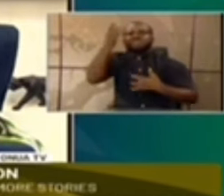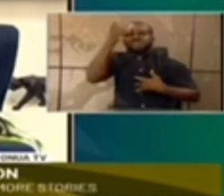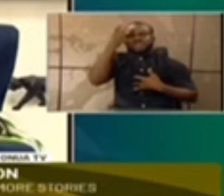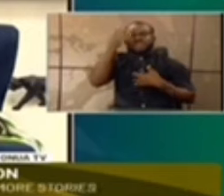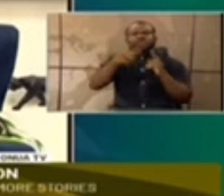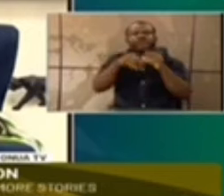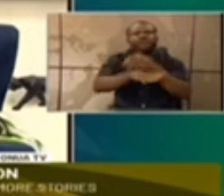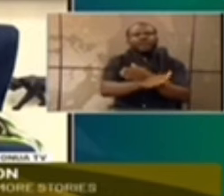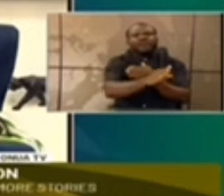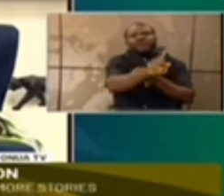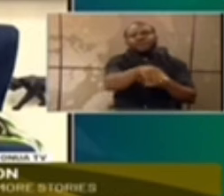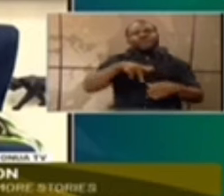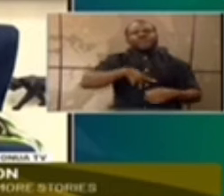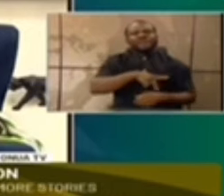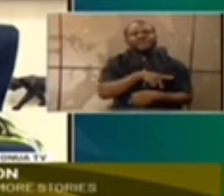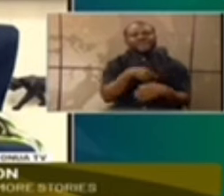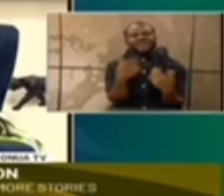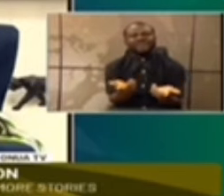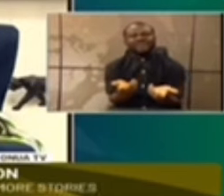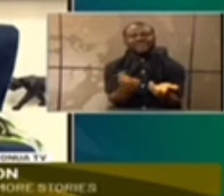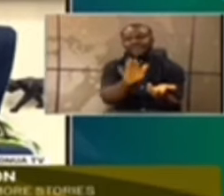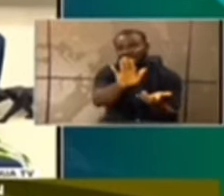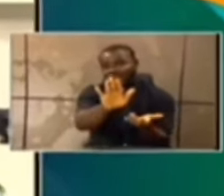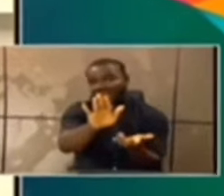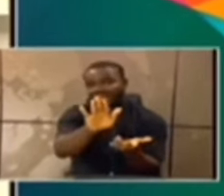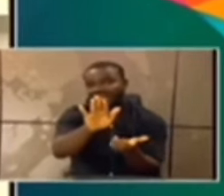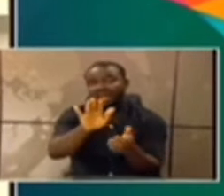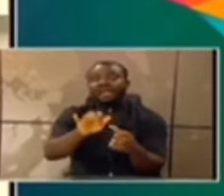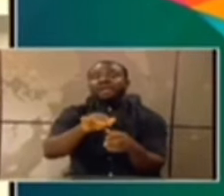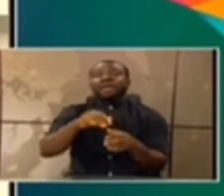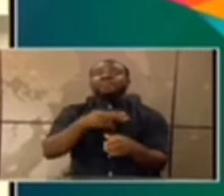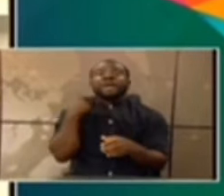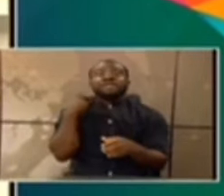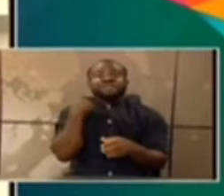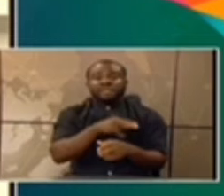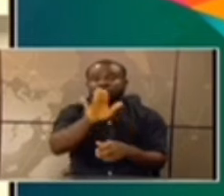he aso phone ma park cars e wo garage no yeto abawia e be hu ohu